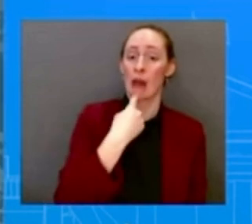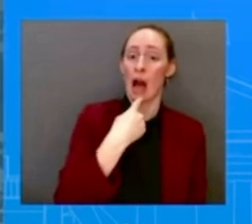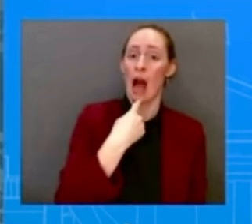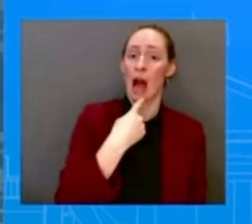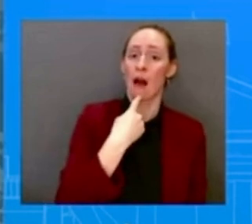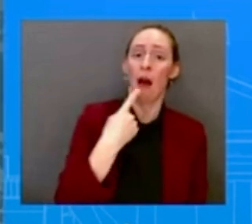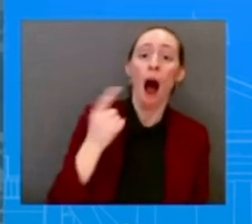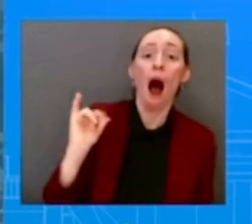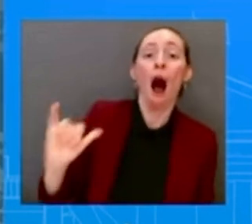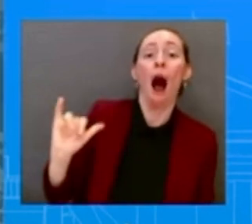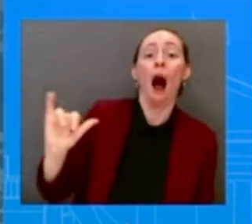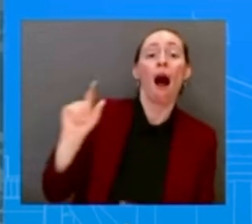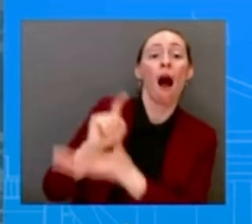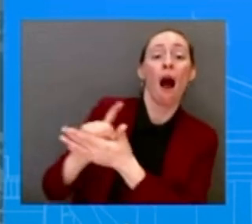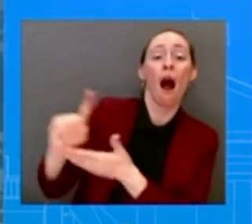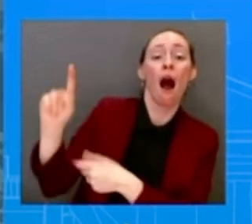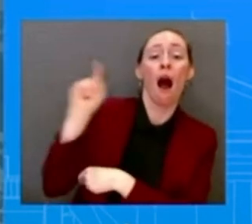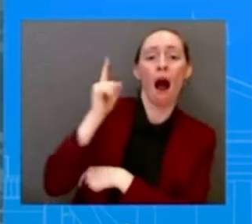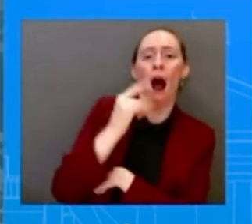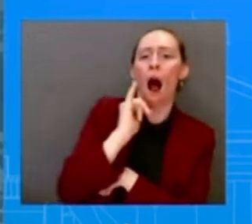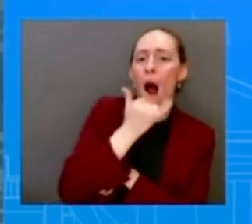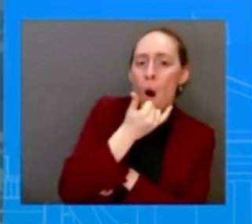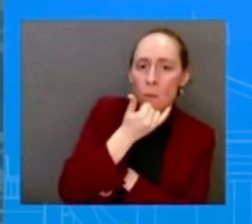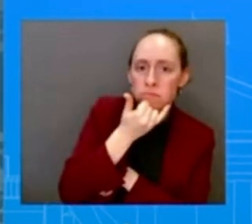Which you're talking about, the one from last week?